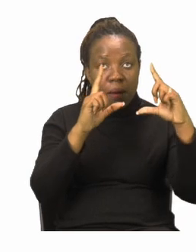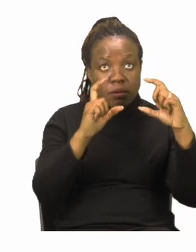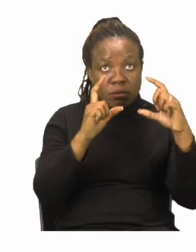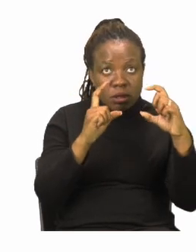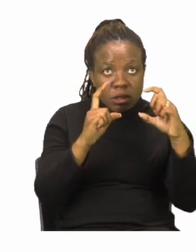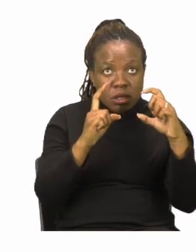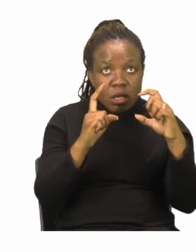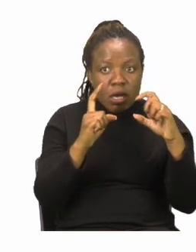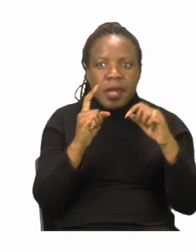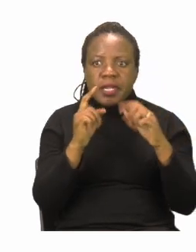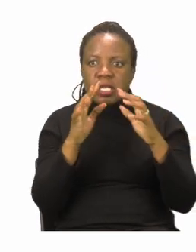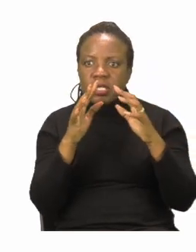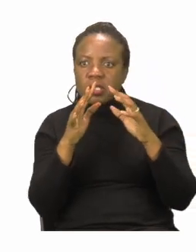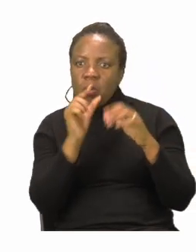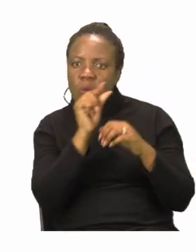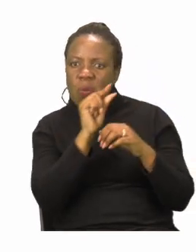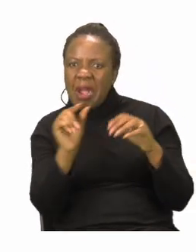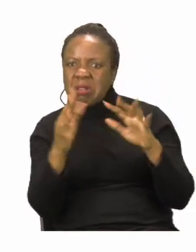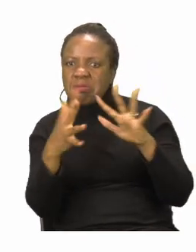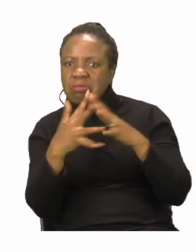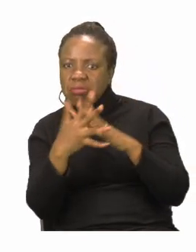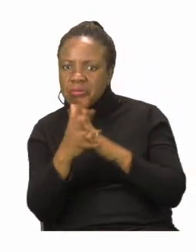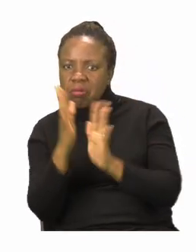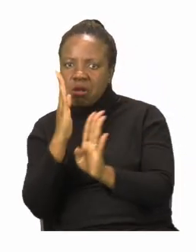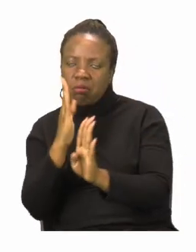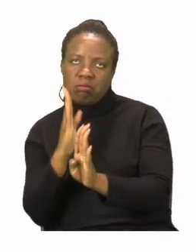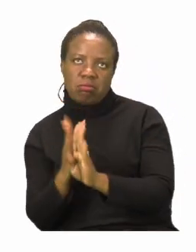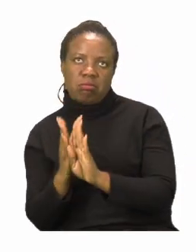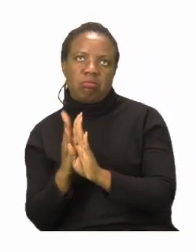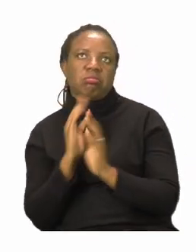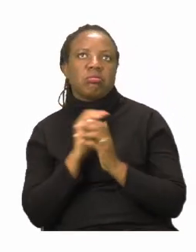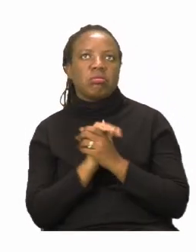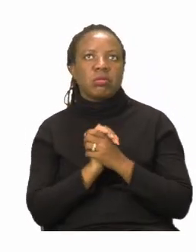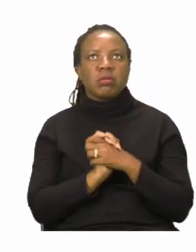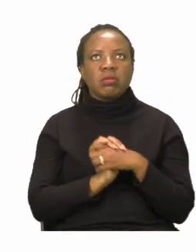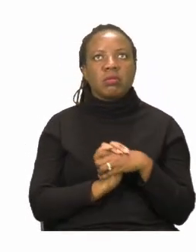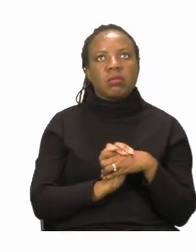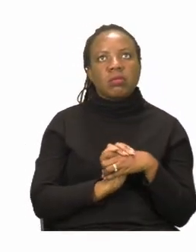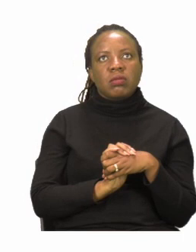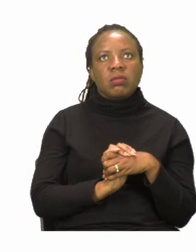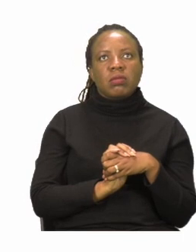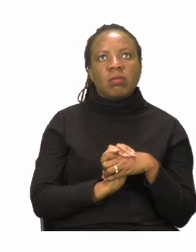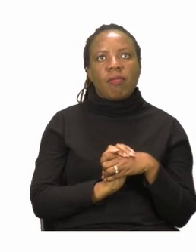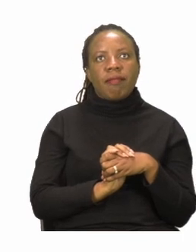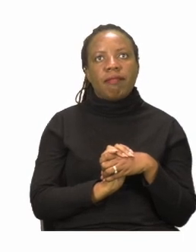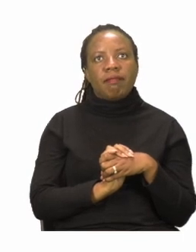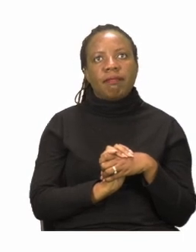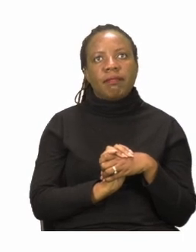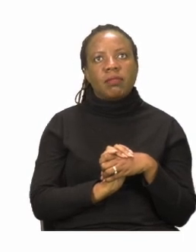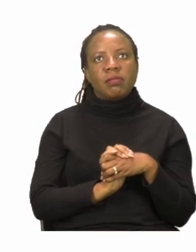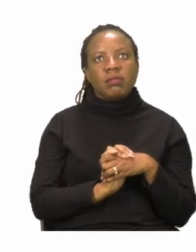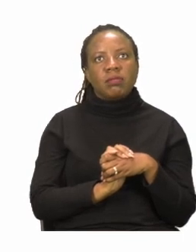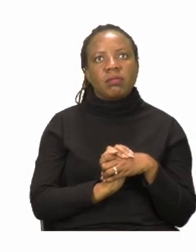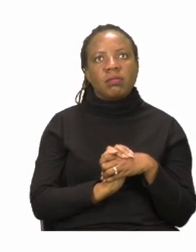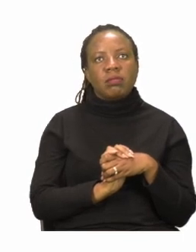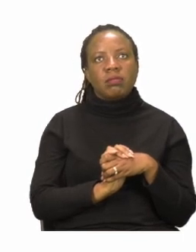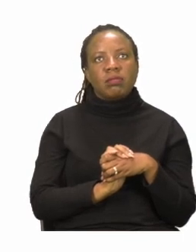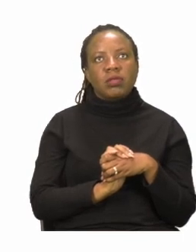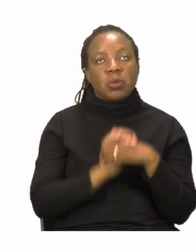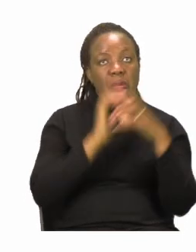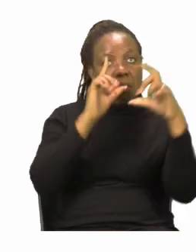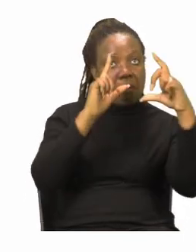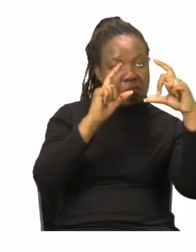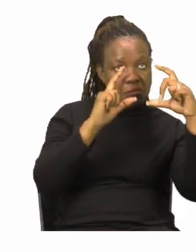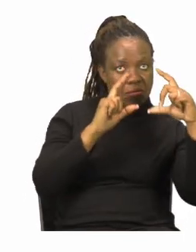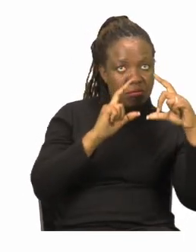pictures and rearrange the letters to form words. Now you will see you have